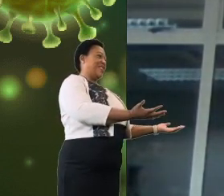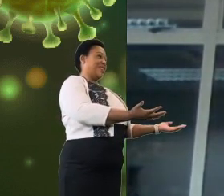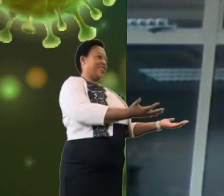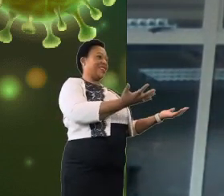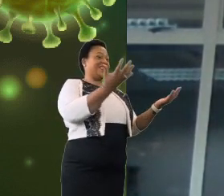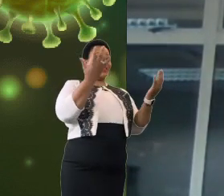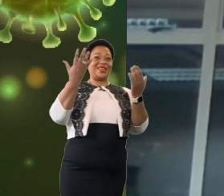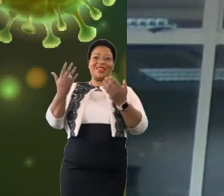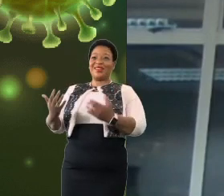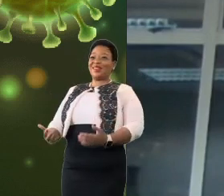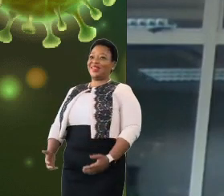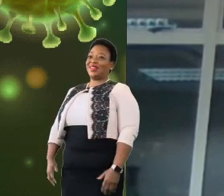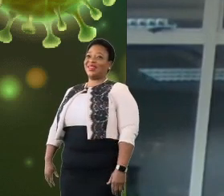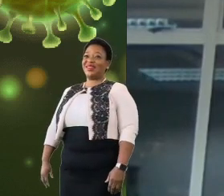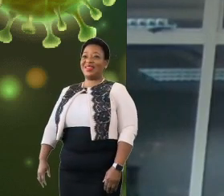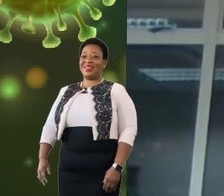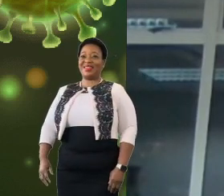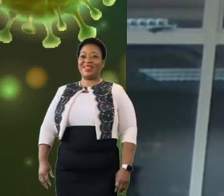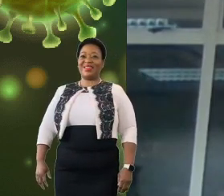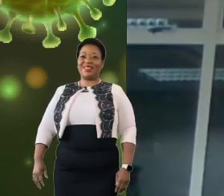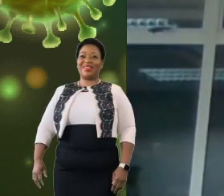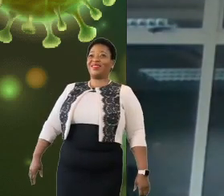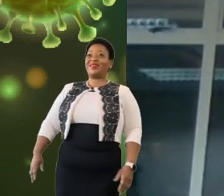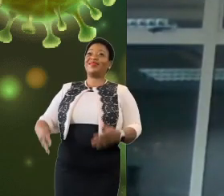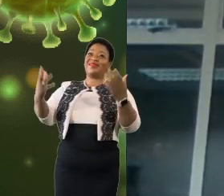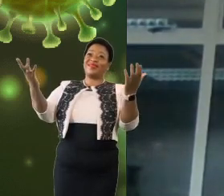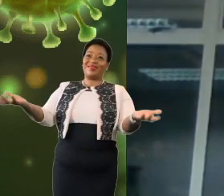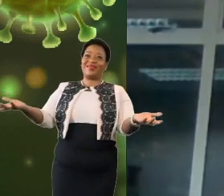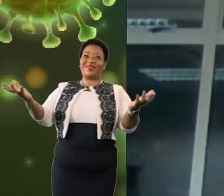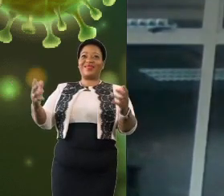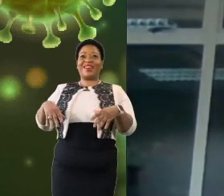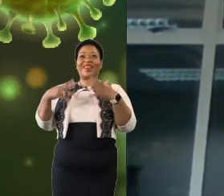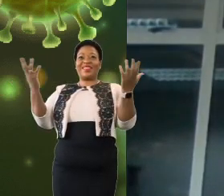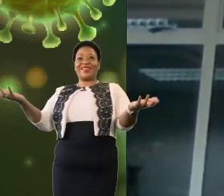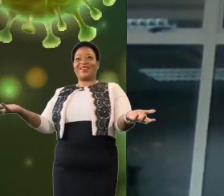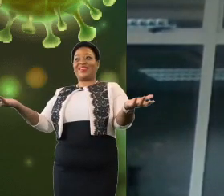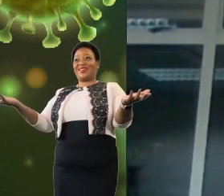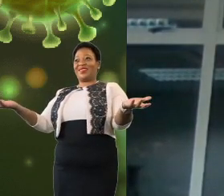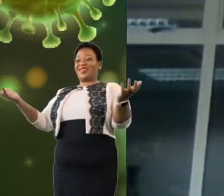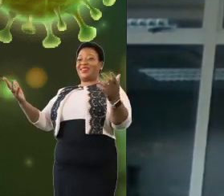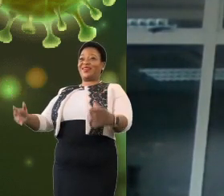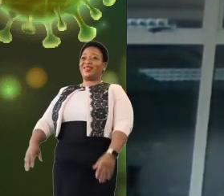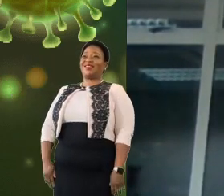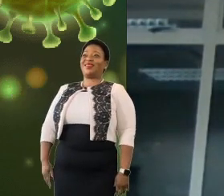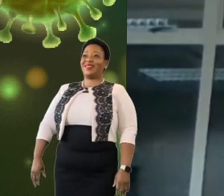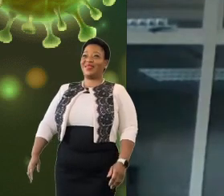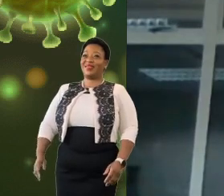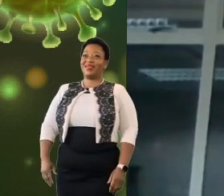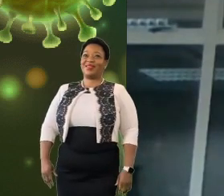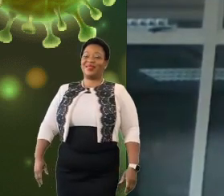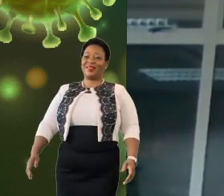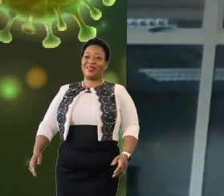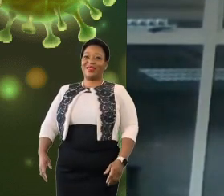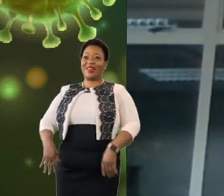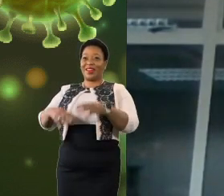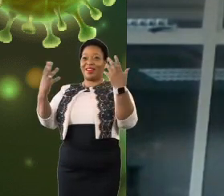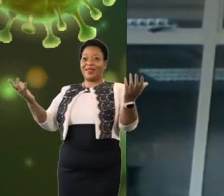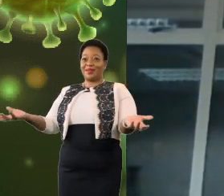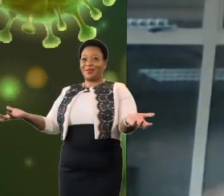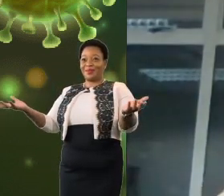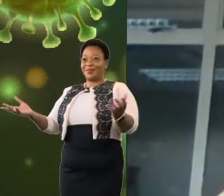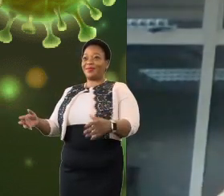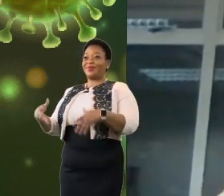element of compliance in terms of that process. Just to indicate that through the leadership of our MEC, we've put